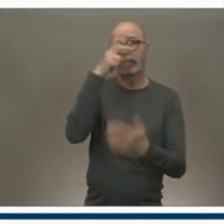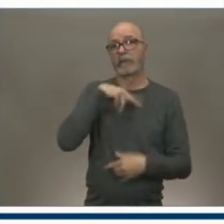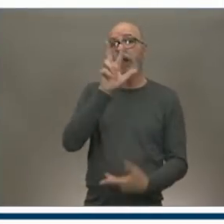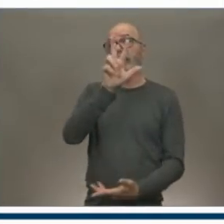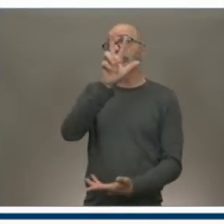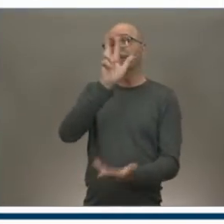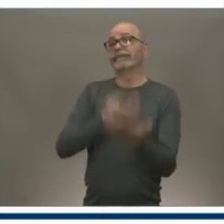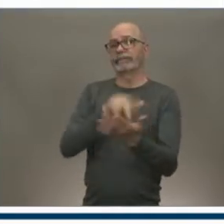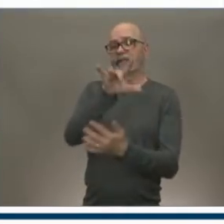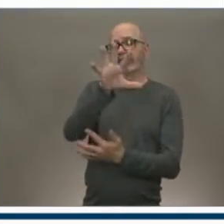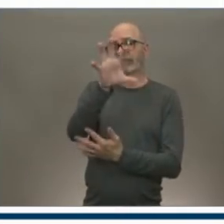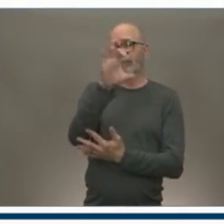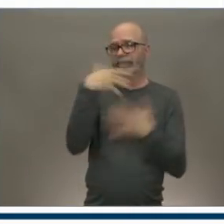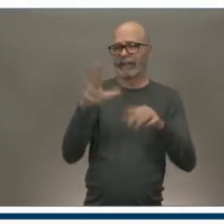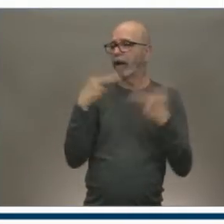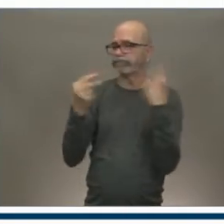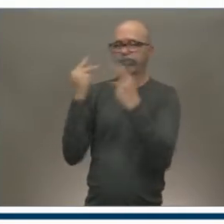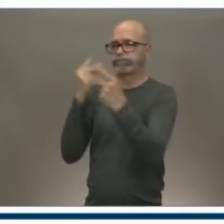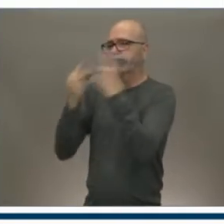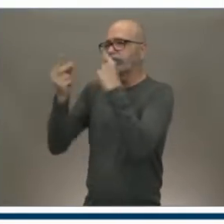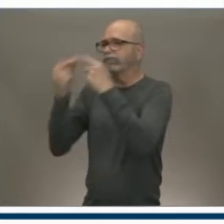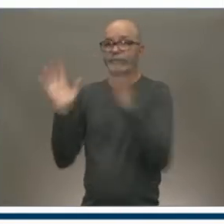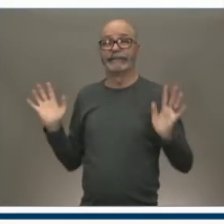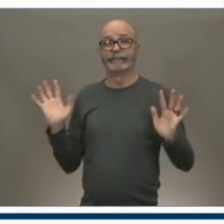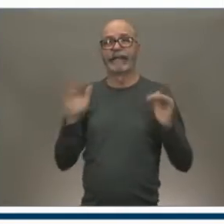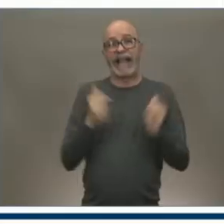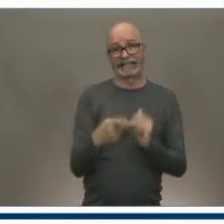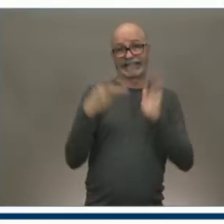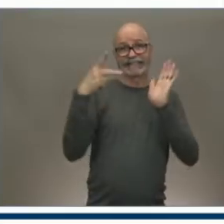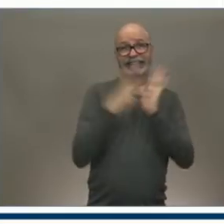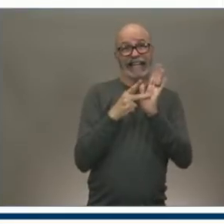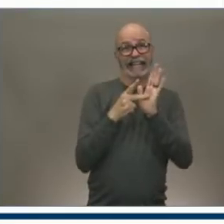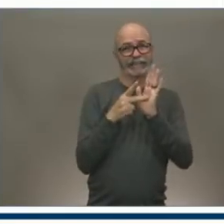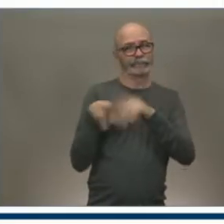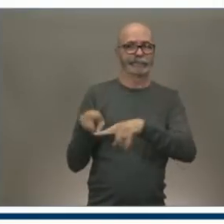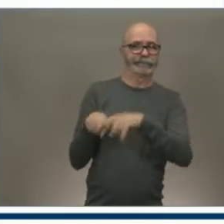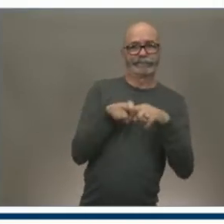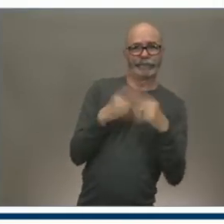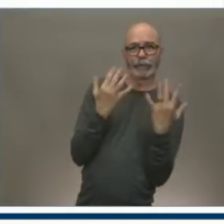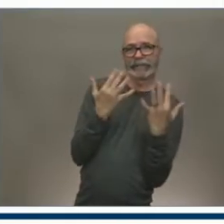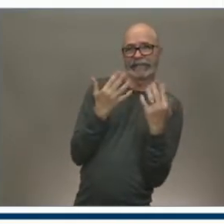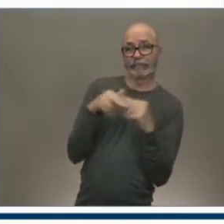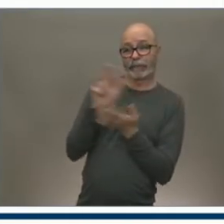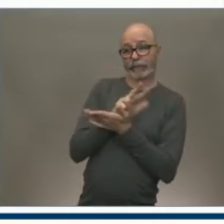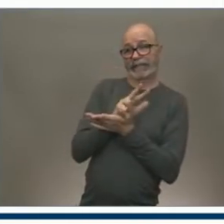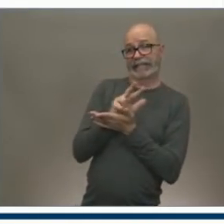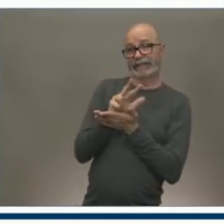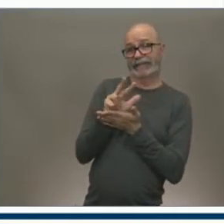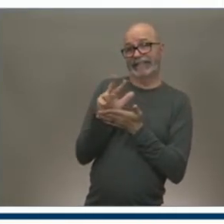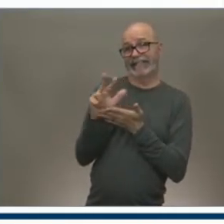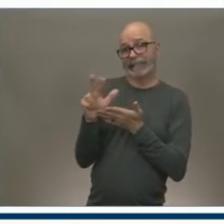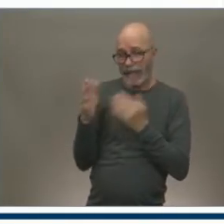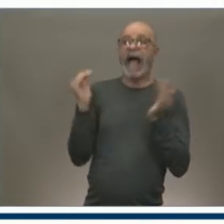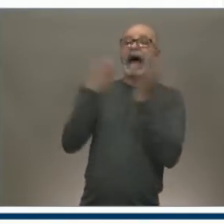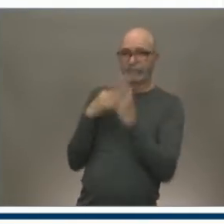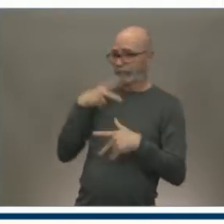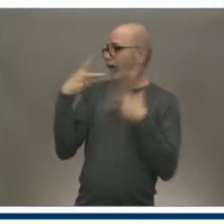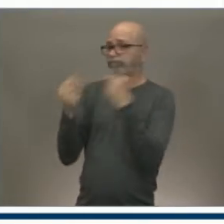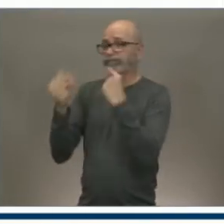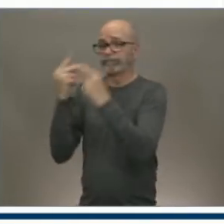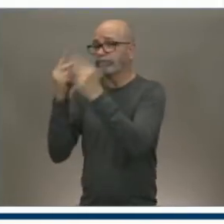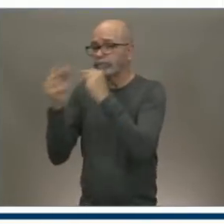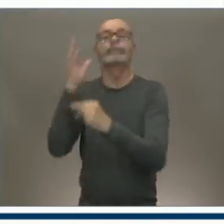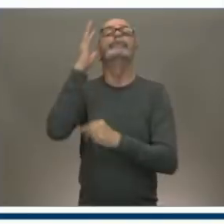The second dose does take time because we have to wait 3 weeks between our shots, but now that time has passed and those numbers will